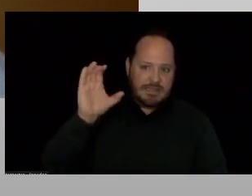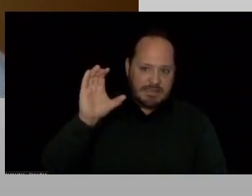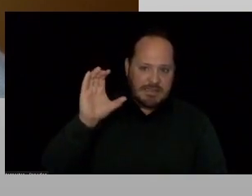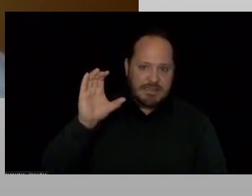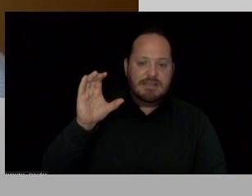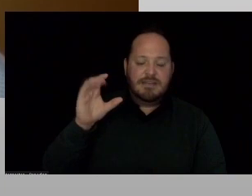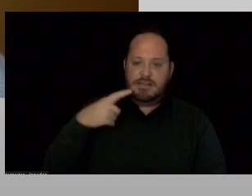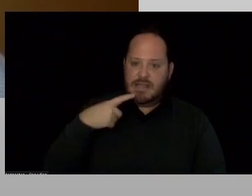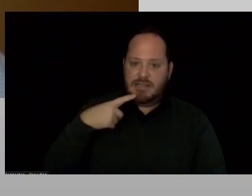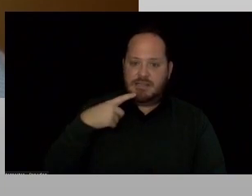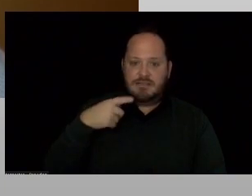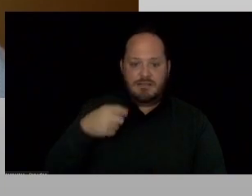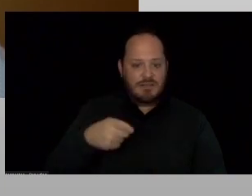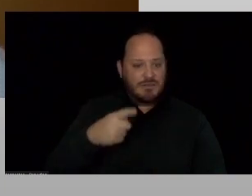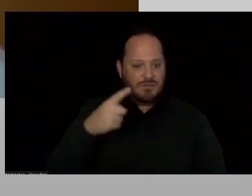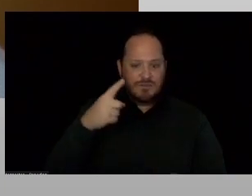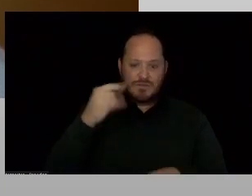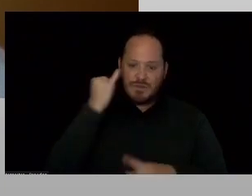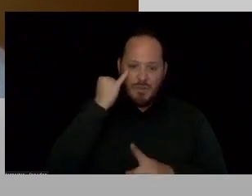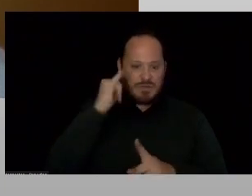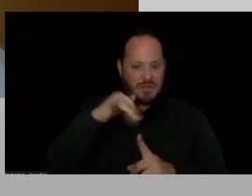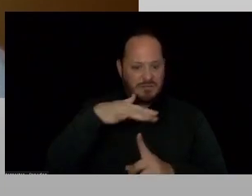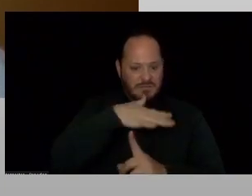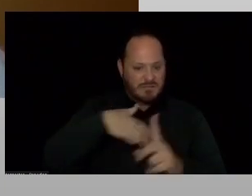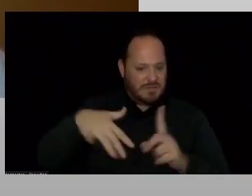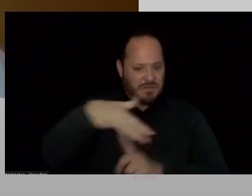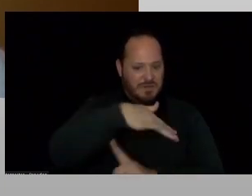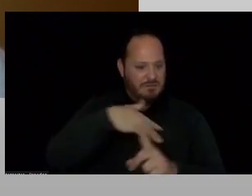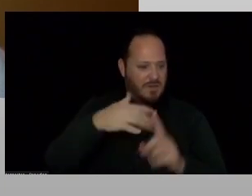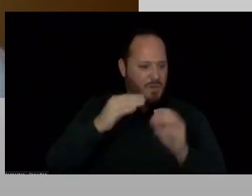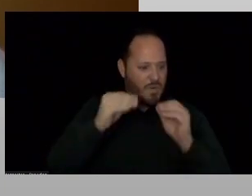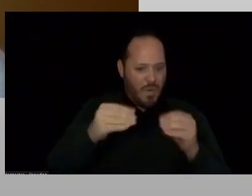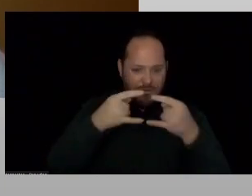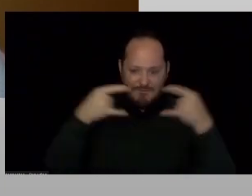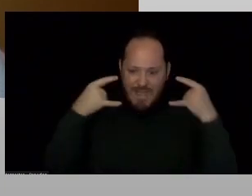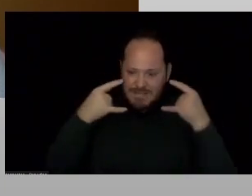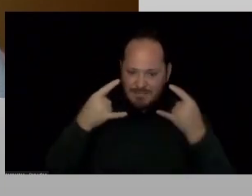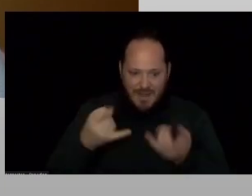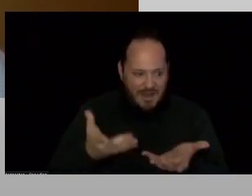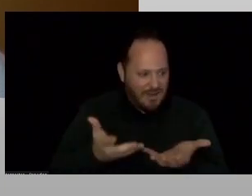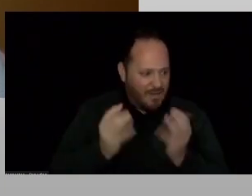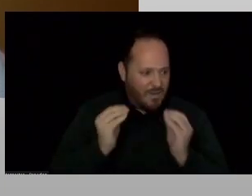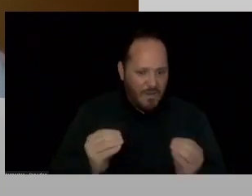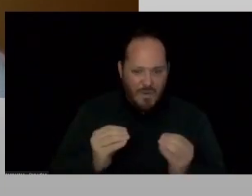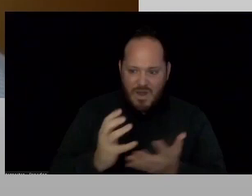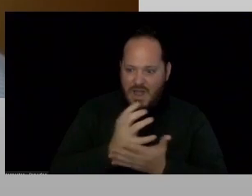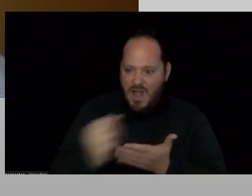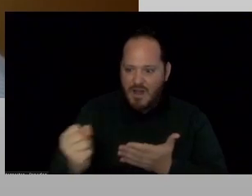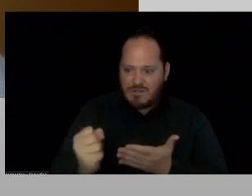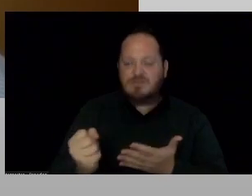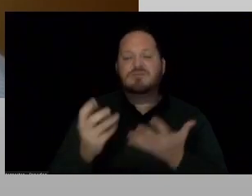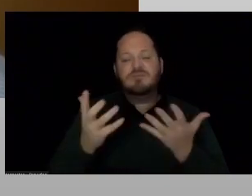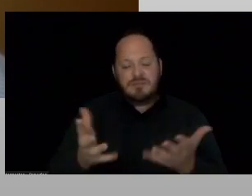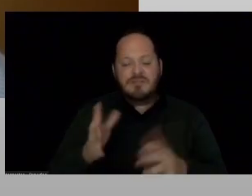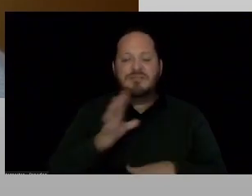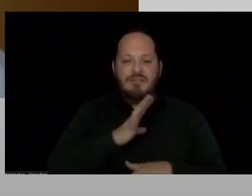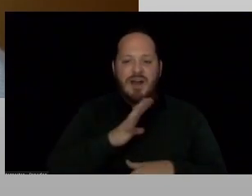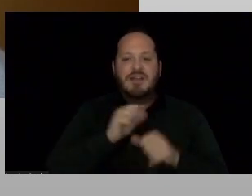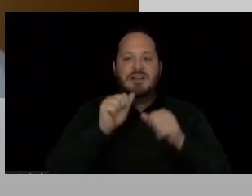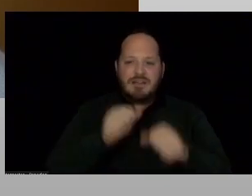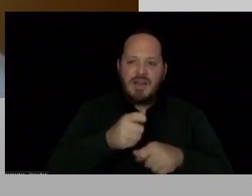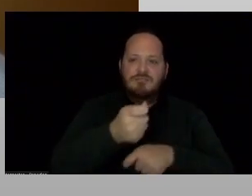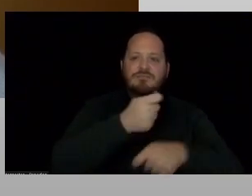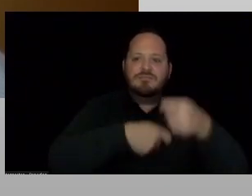face masks are not available, healthcare providers like yourselves might consider using homemade masks like a bandana or a